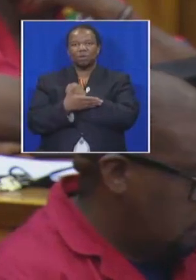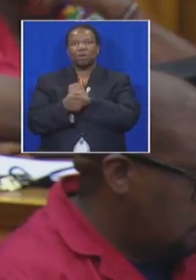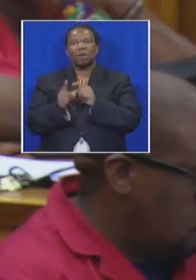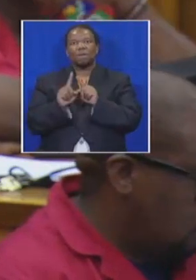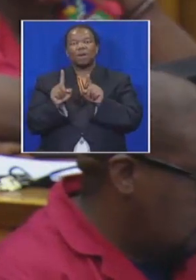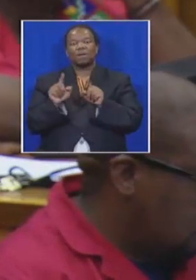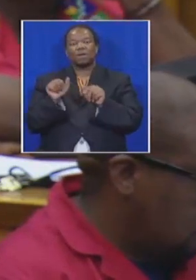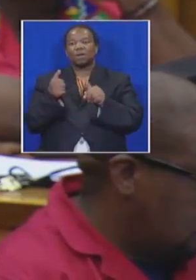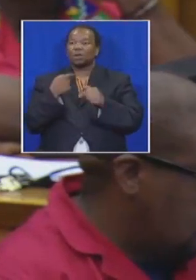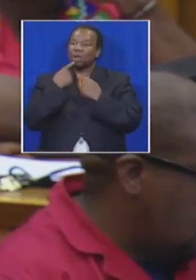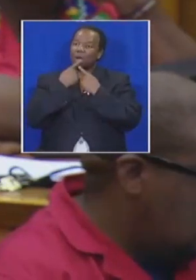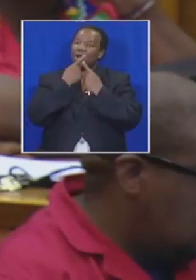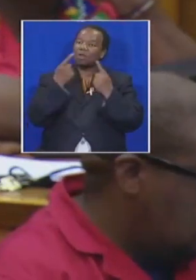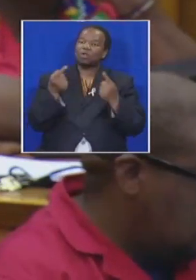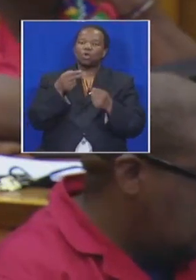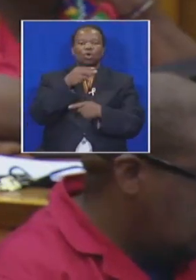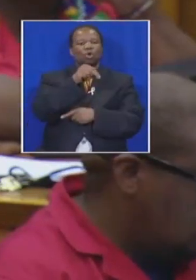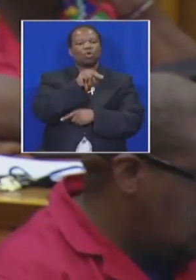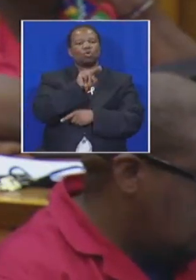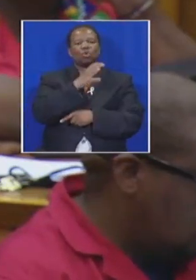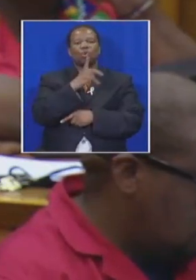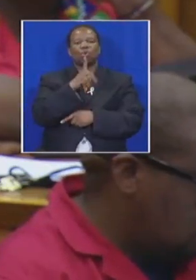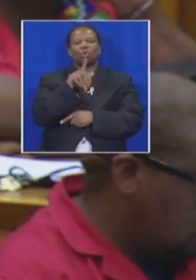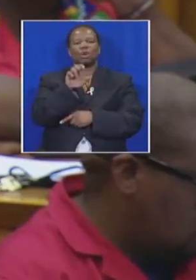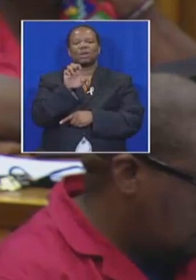nuclear deal. The Gupta had just finalized the